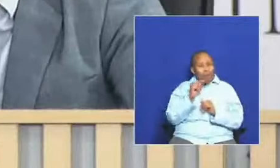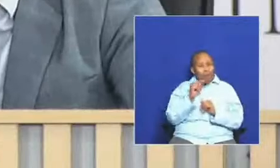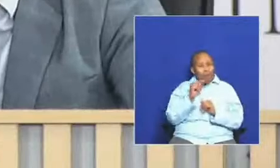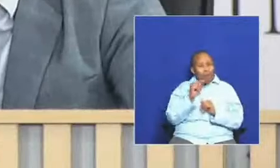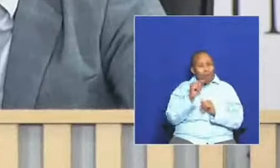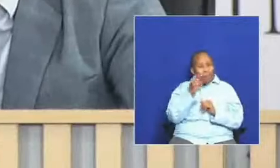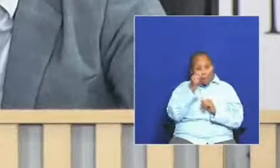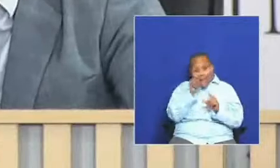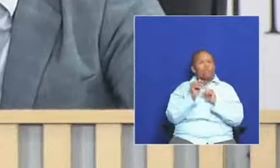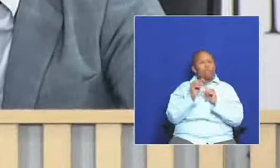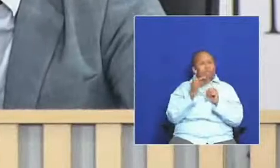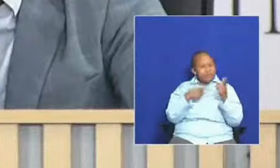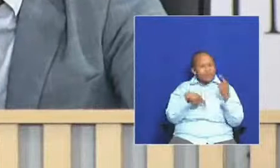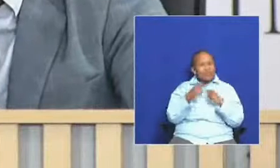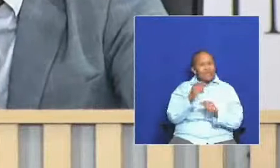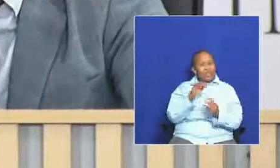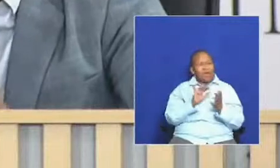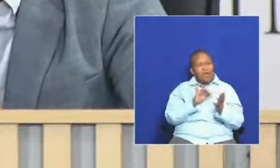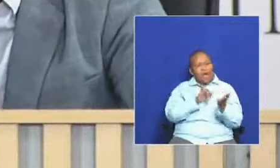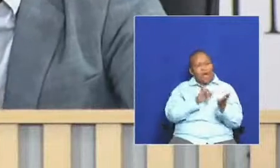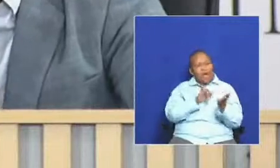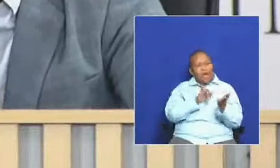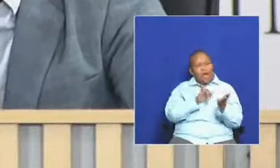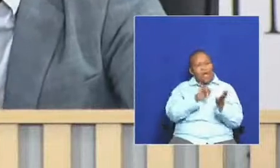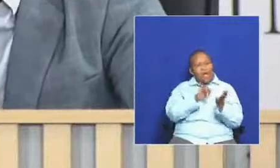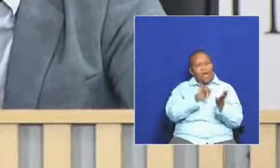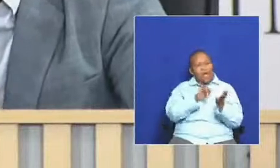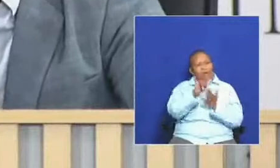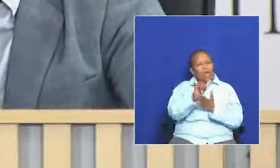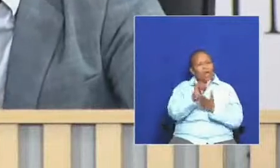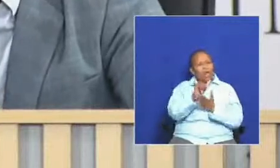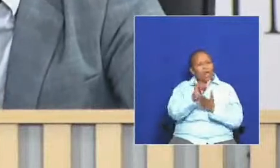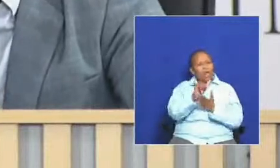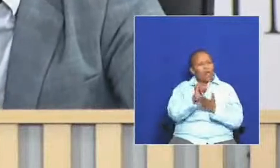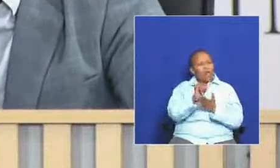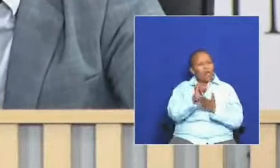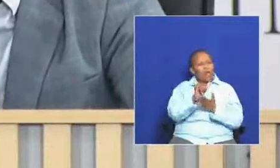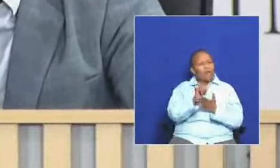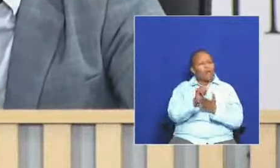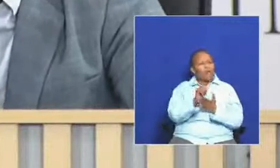I didn't even go and view the aircraft. I just lost